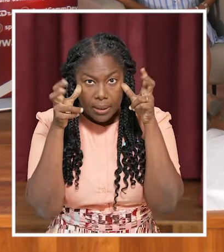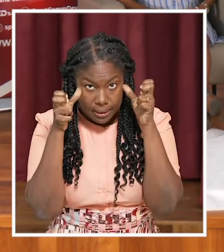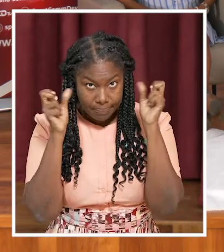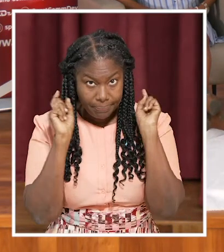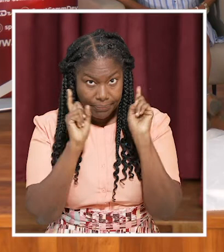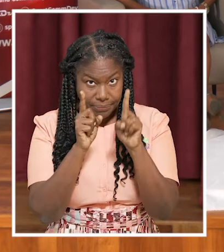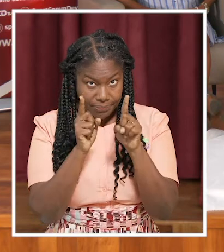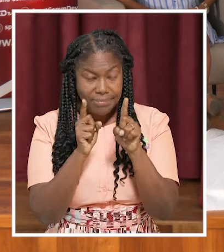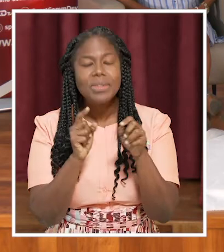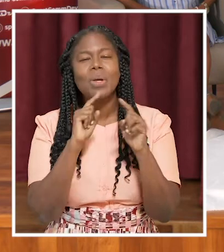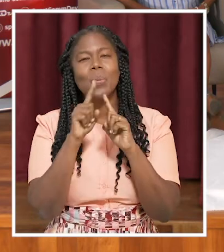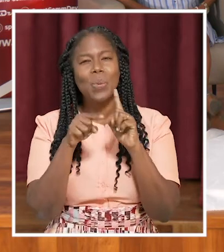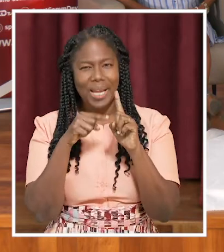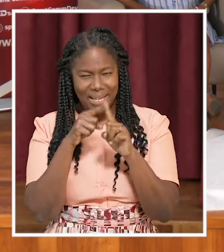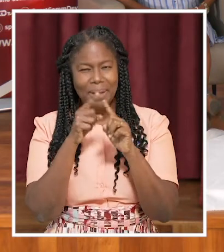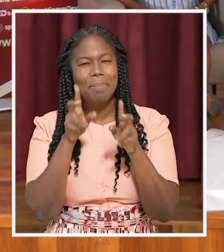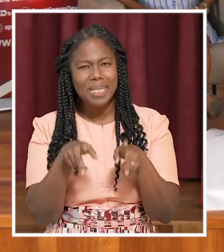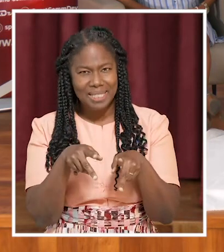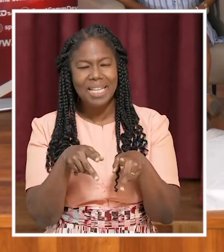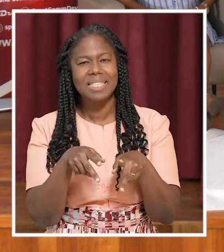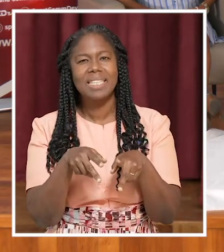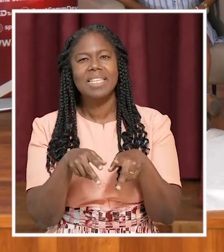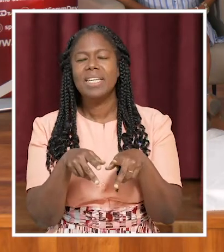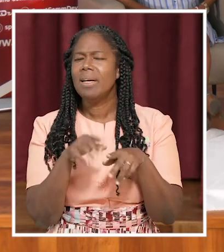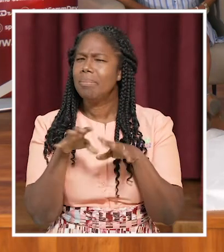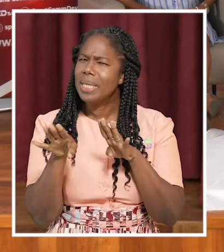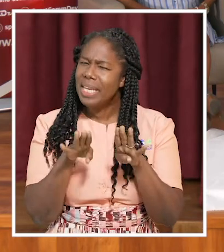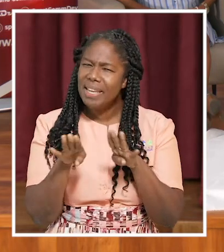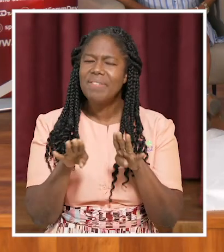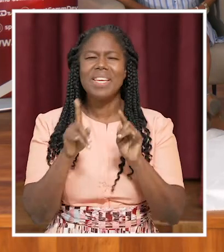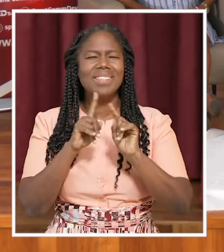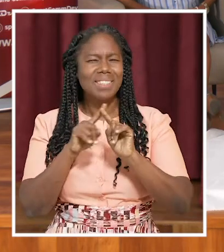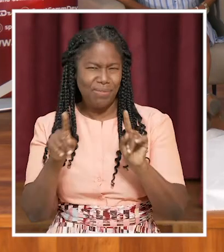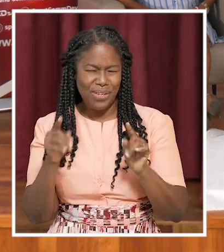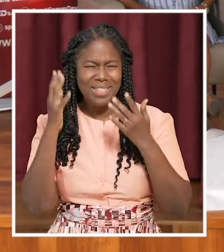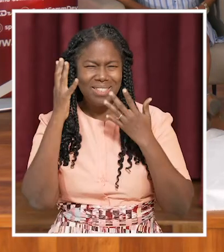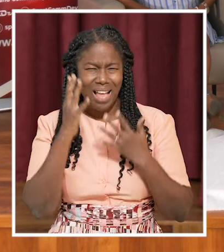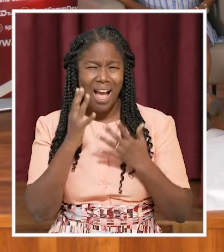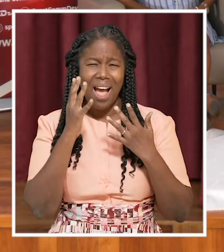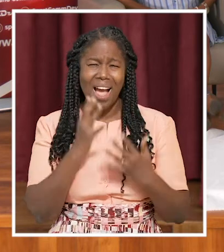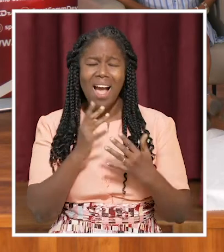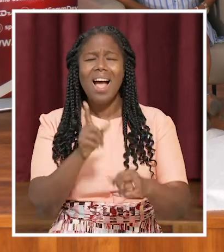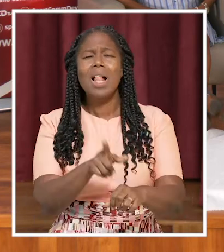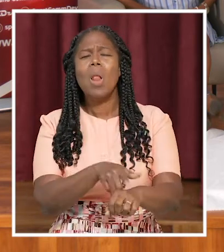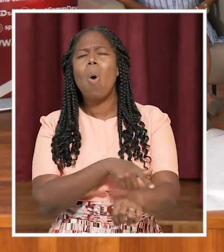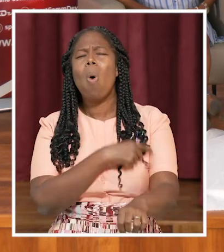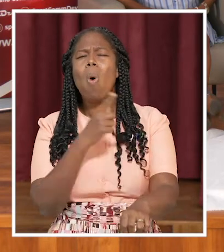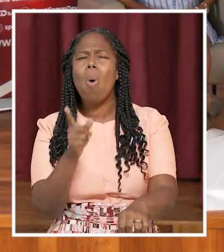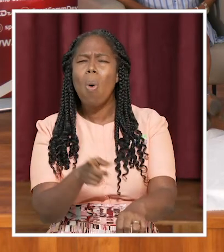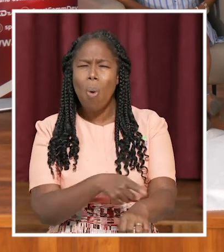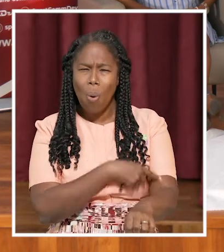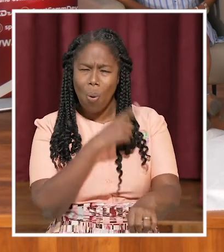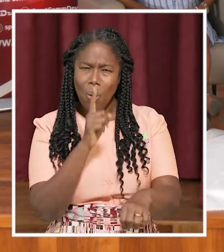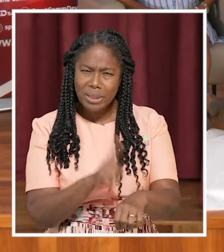Dr. Otello was saying as well is that it's a sadness for a prolonged period of time too. Yes. So